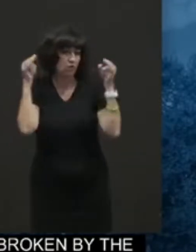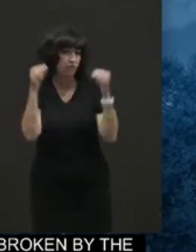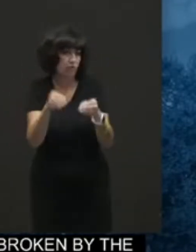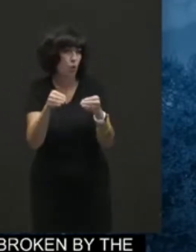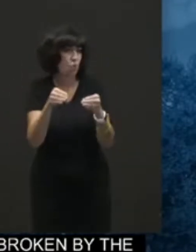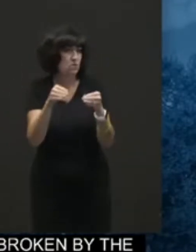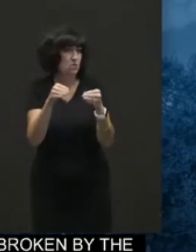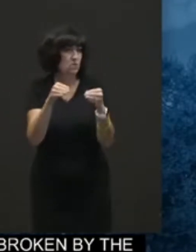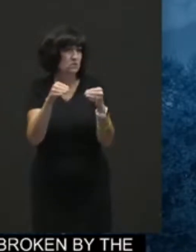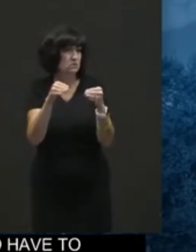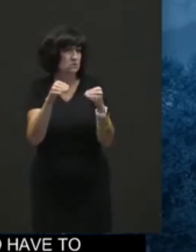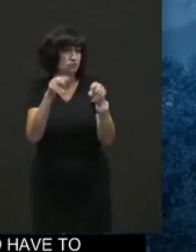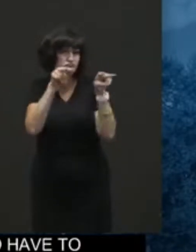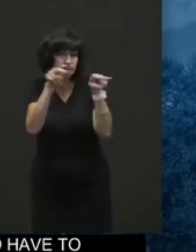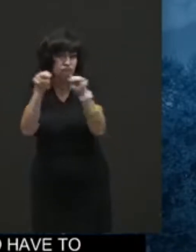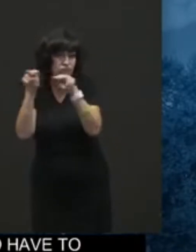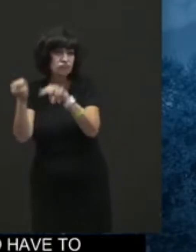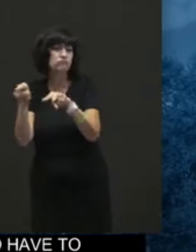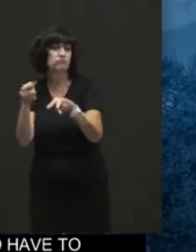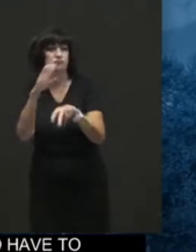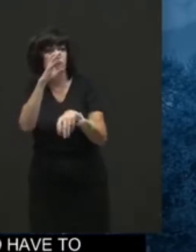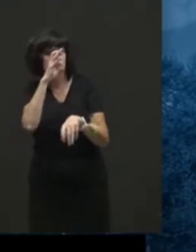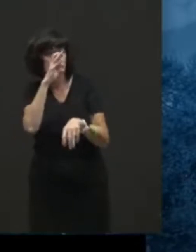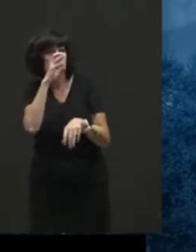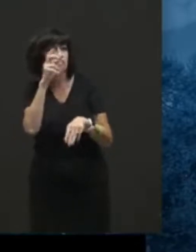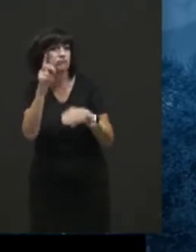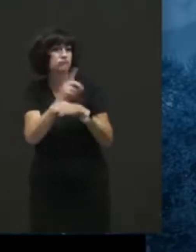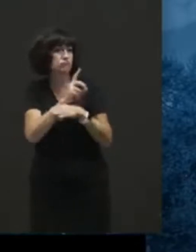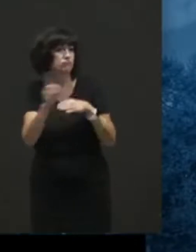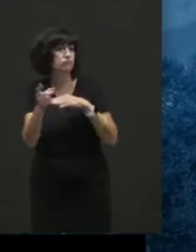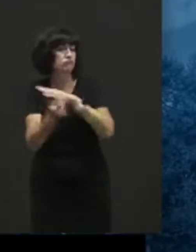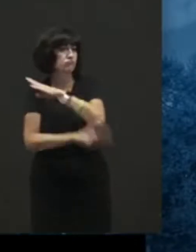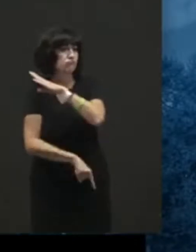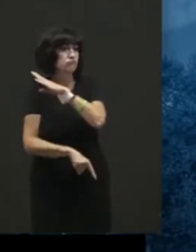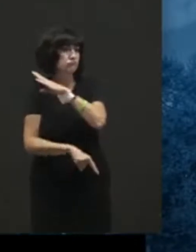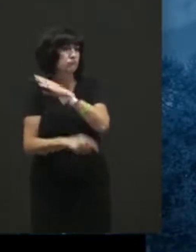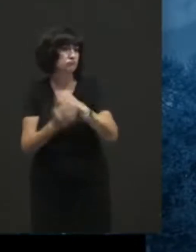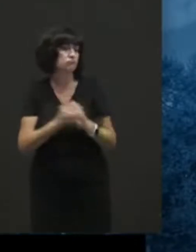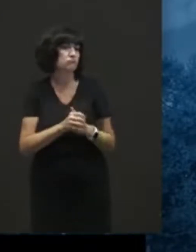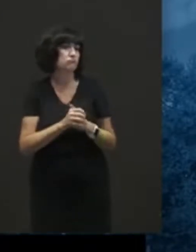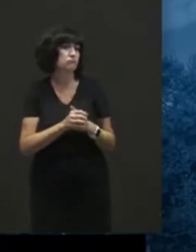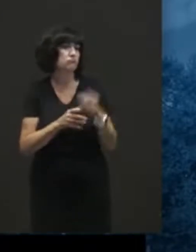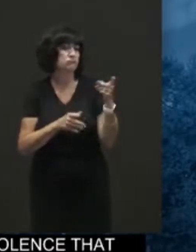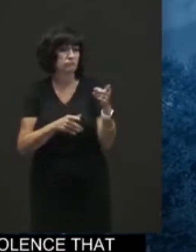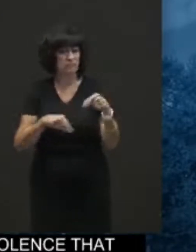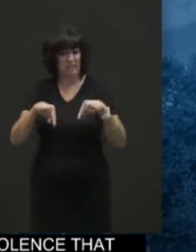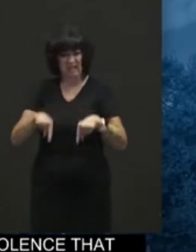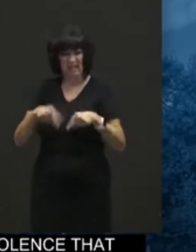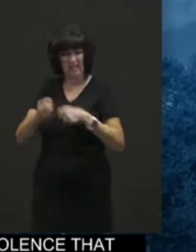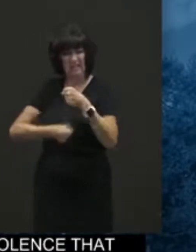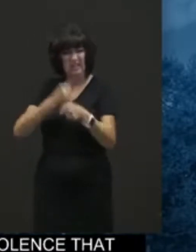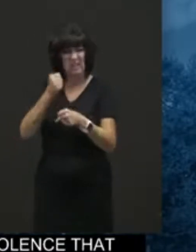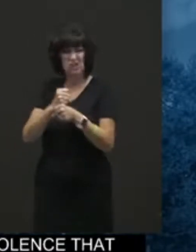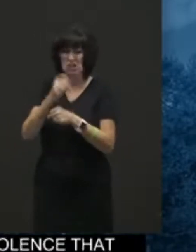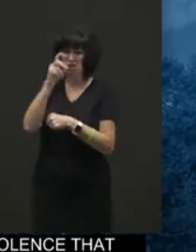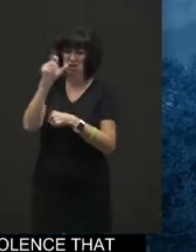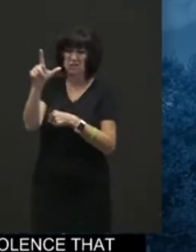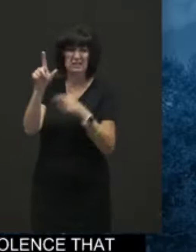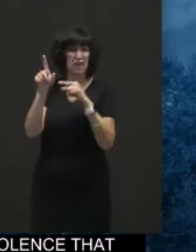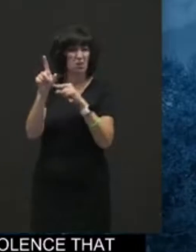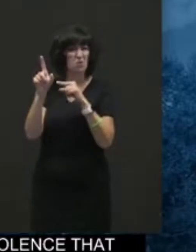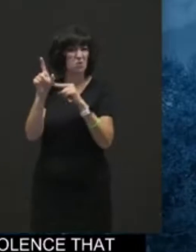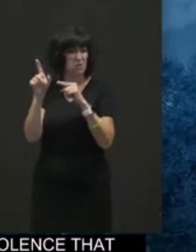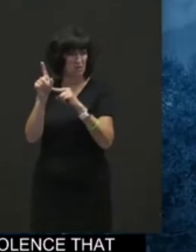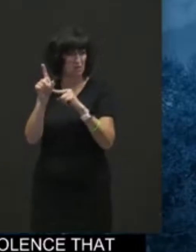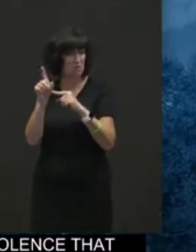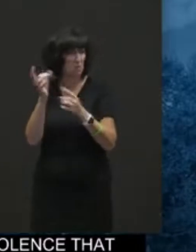mentioning the gun violence that occurred, Delaware is experiencing one of its deadliest years for gun violence. What do you think needs to be done at the state